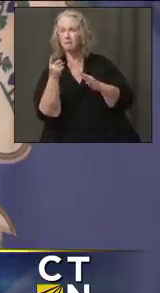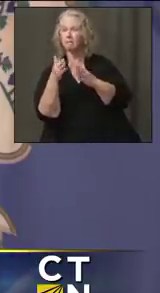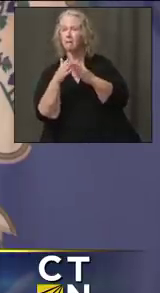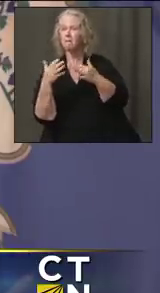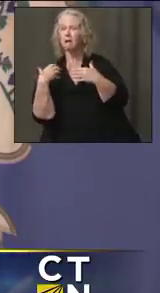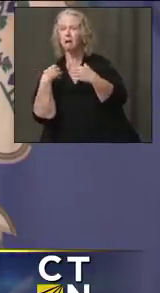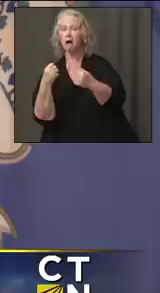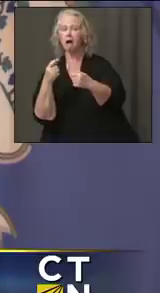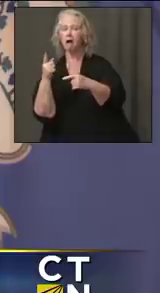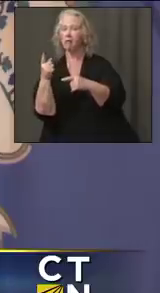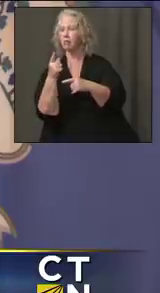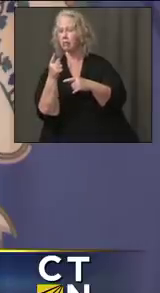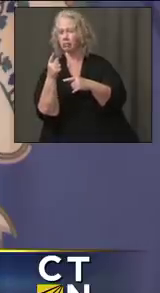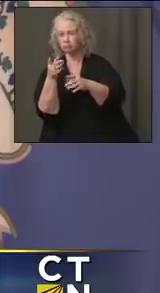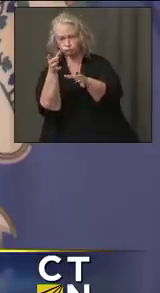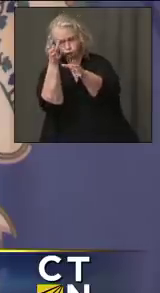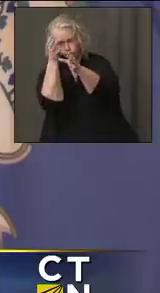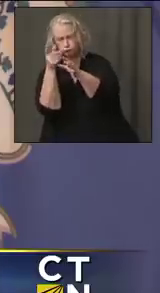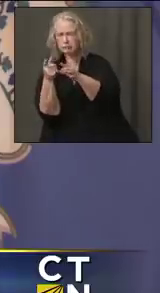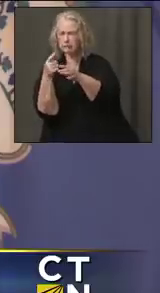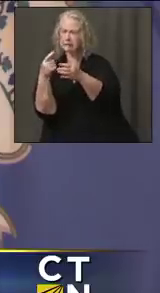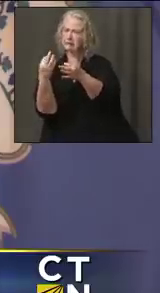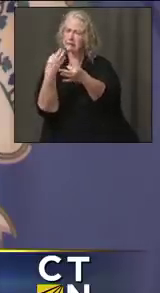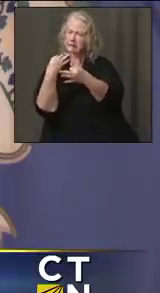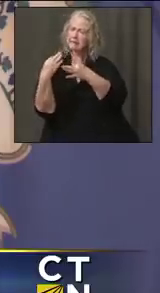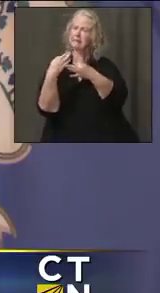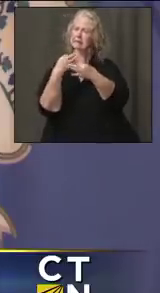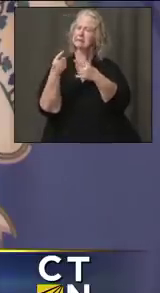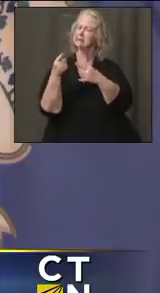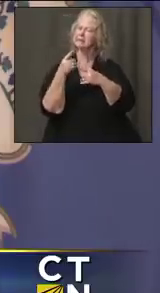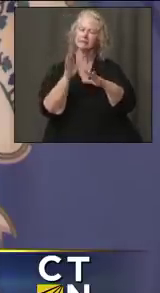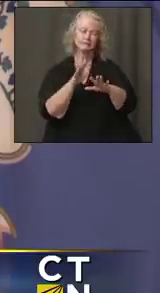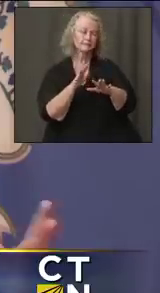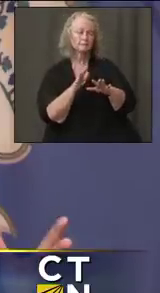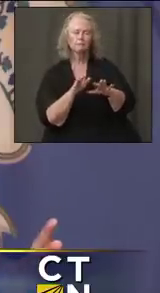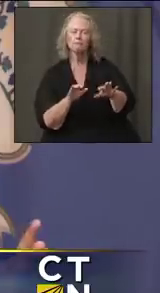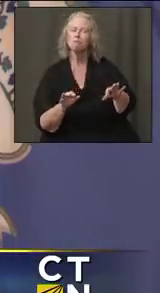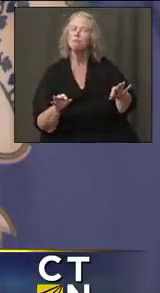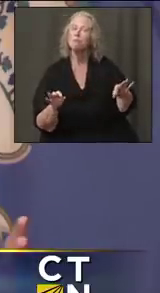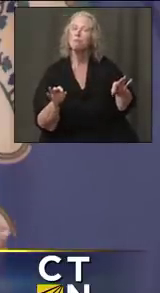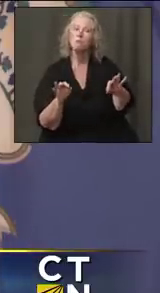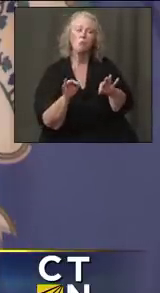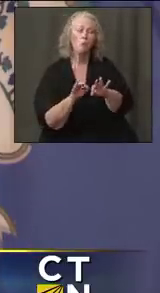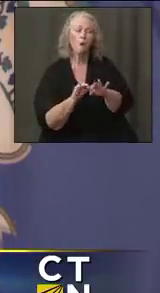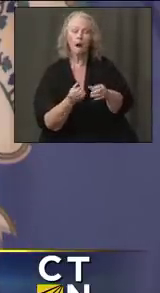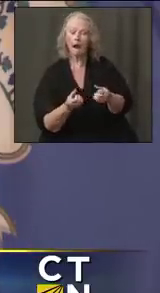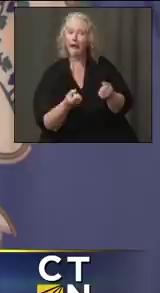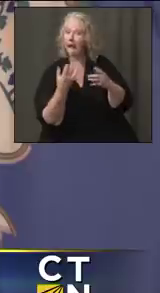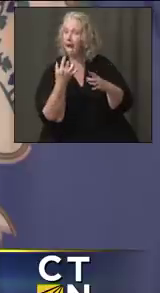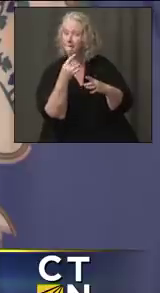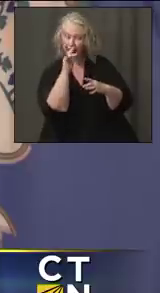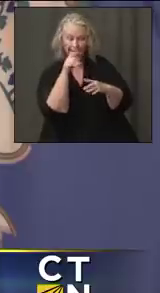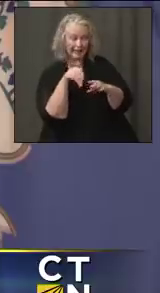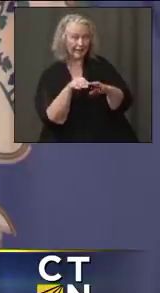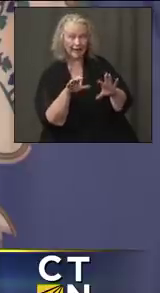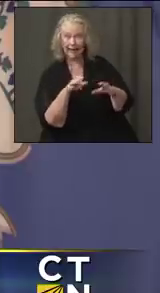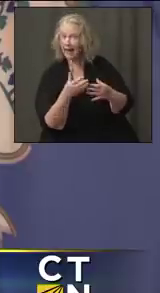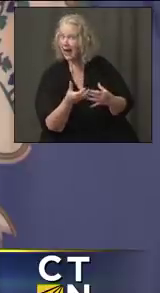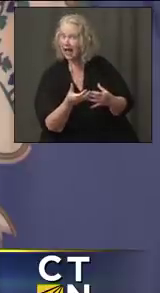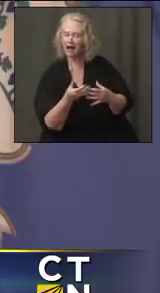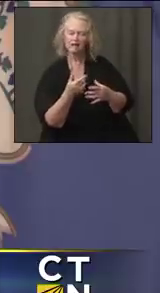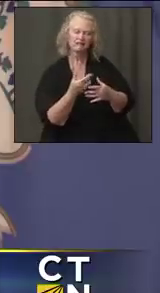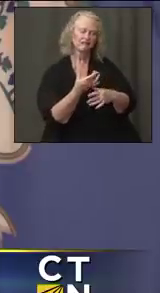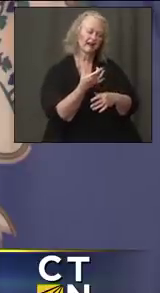said, just as important, or even probably more important than the number of kids in that class, whether it's 18